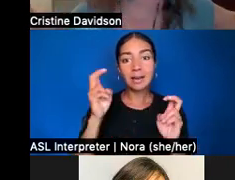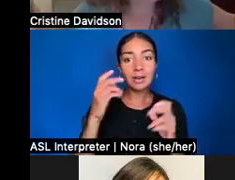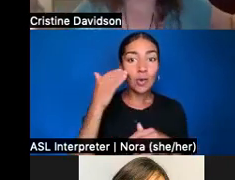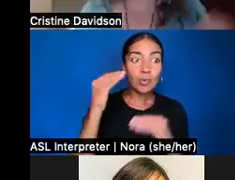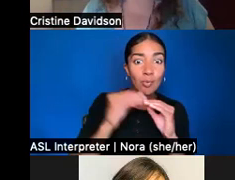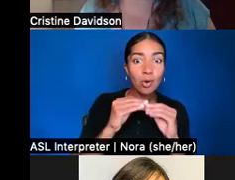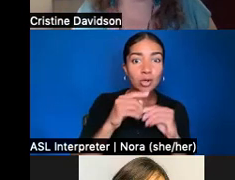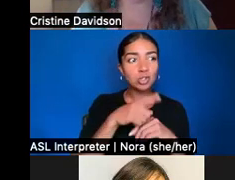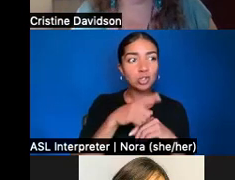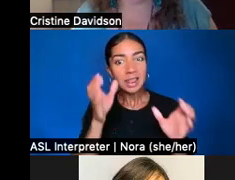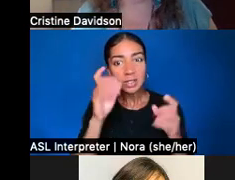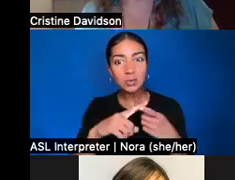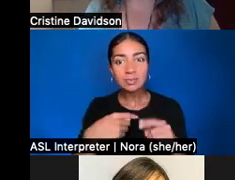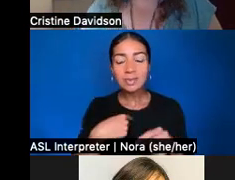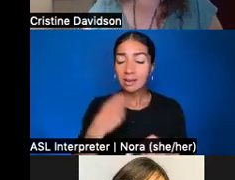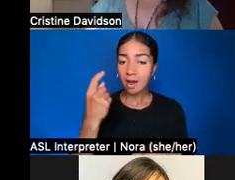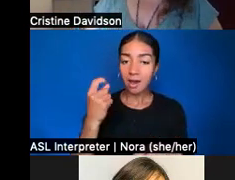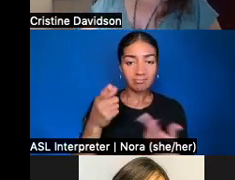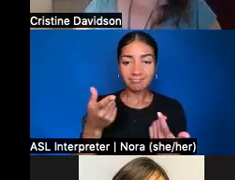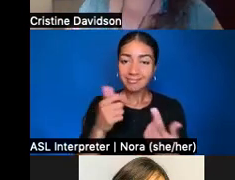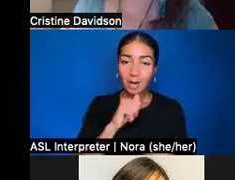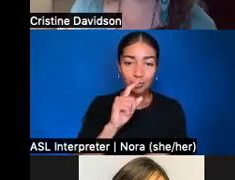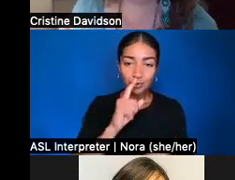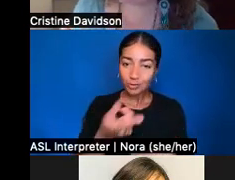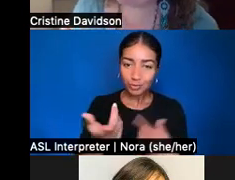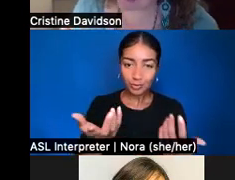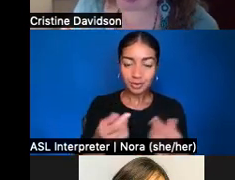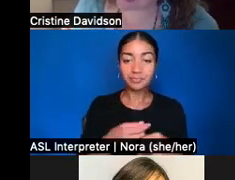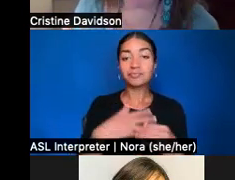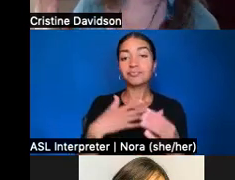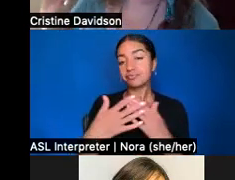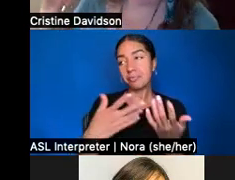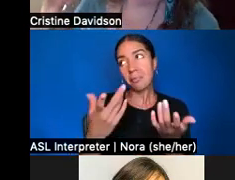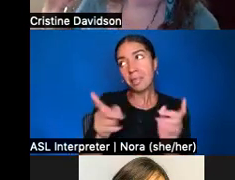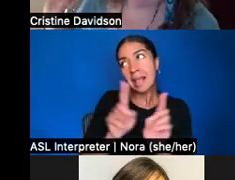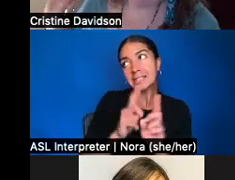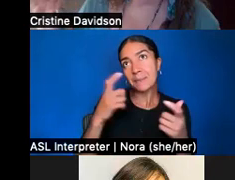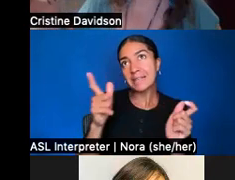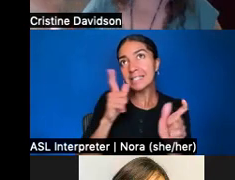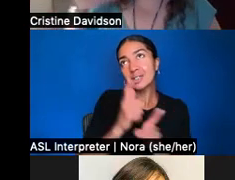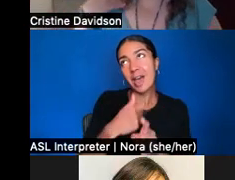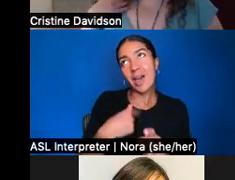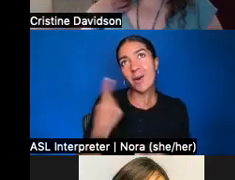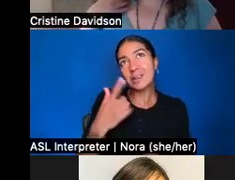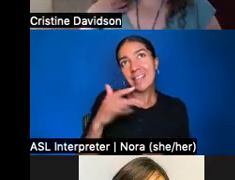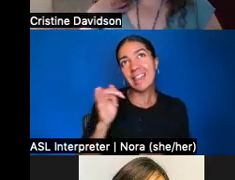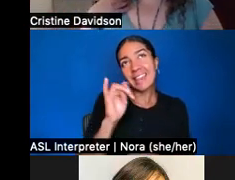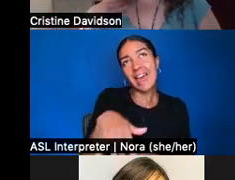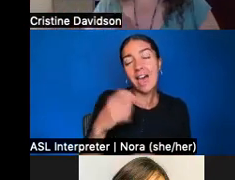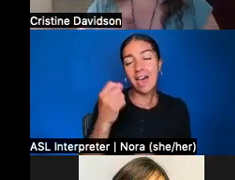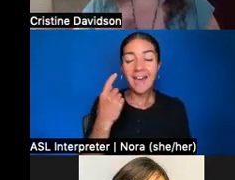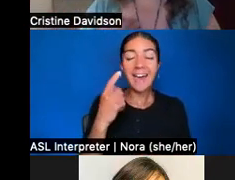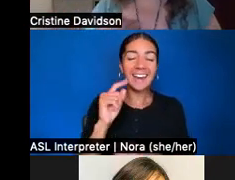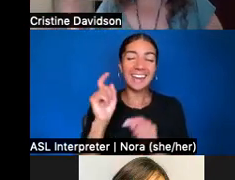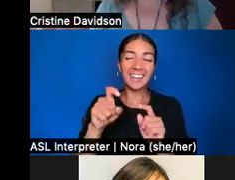me. That's just not true, right? Even though as the big sister, I always kind of feel that way, but I have to check that,